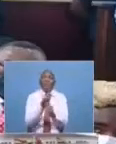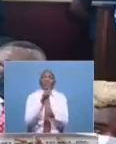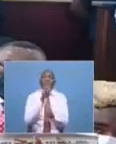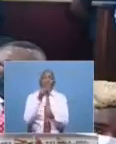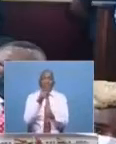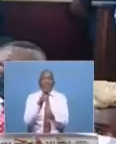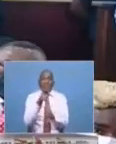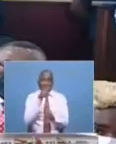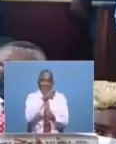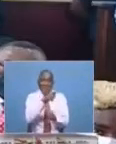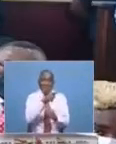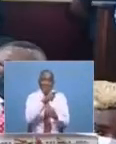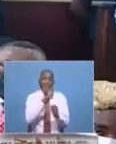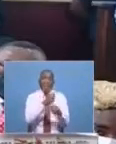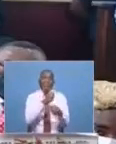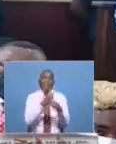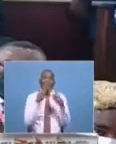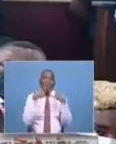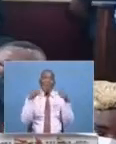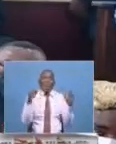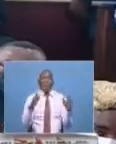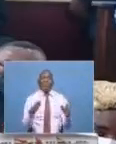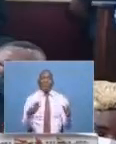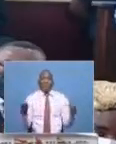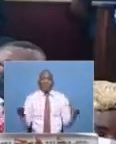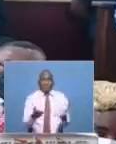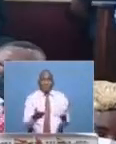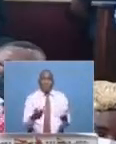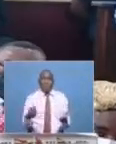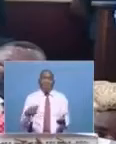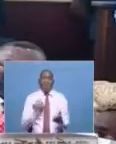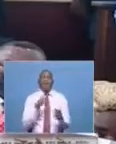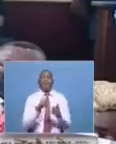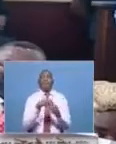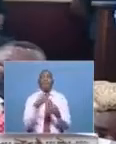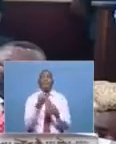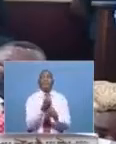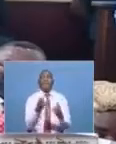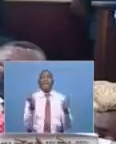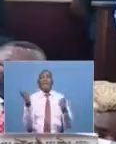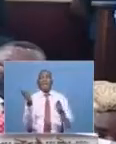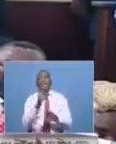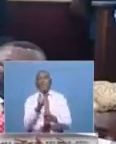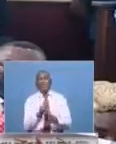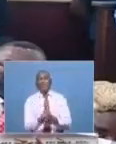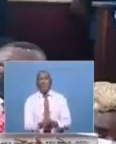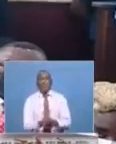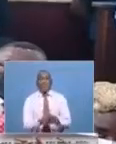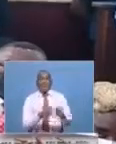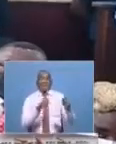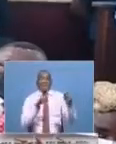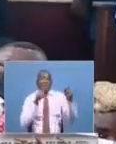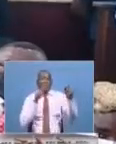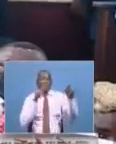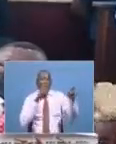depositions, we have here a situation where her